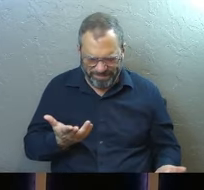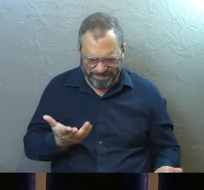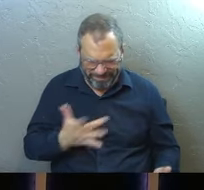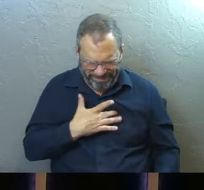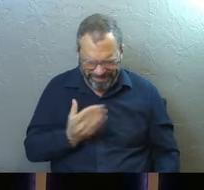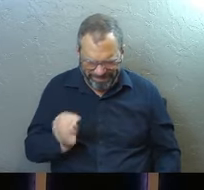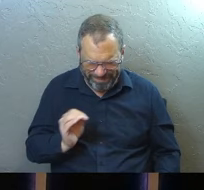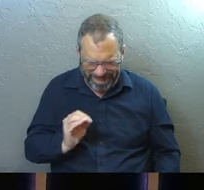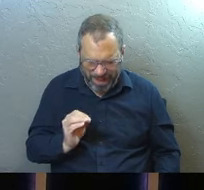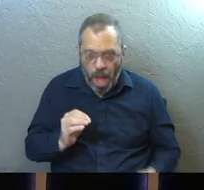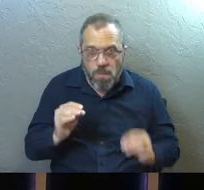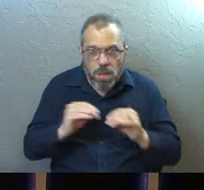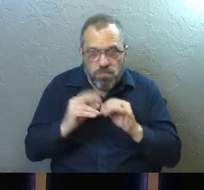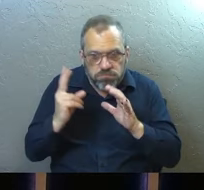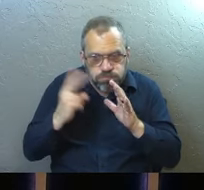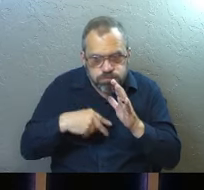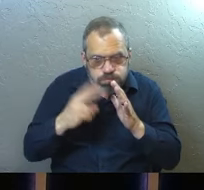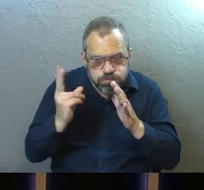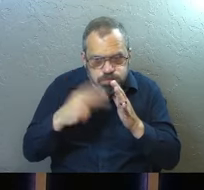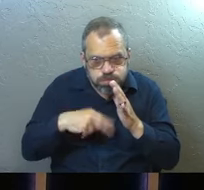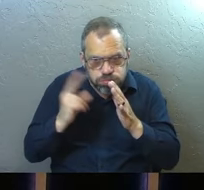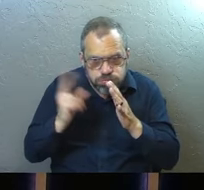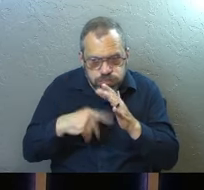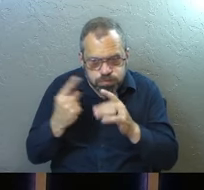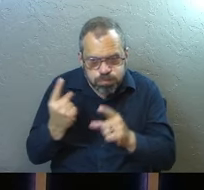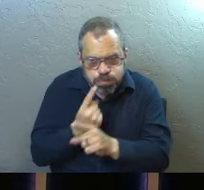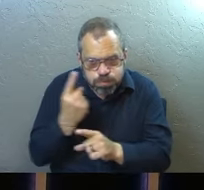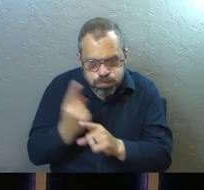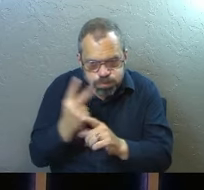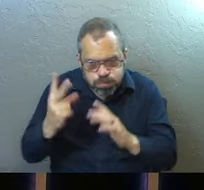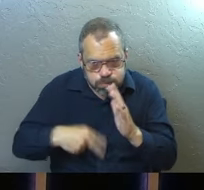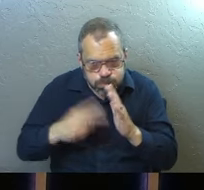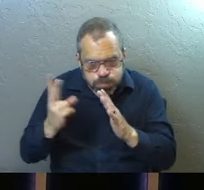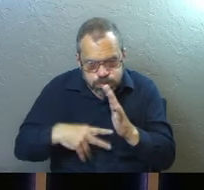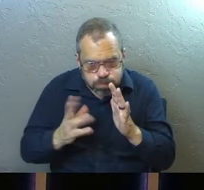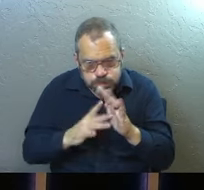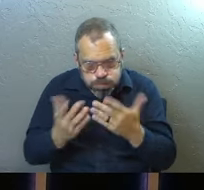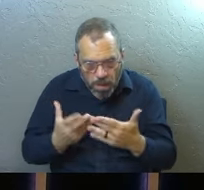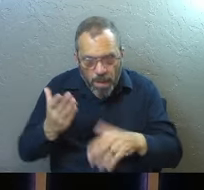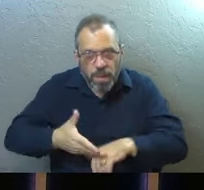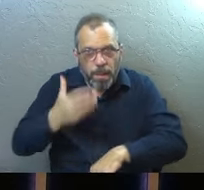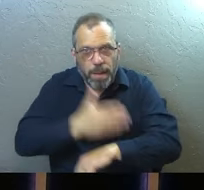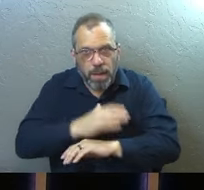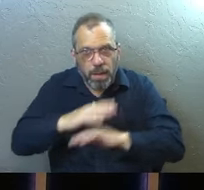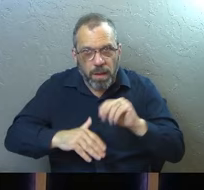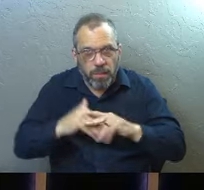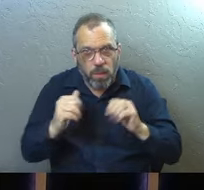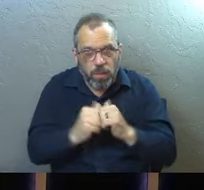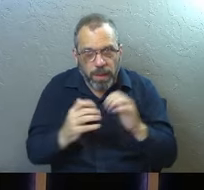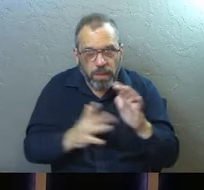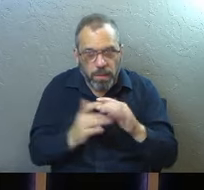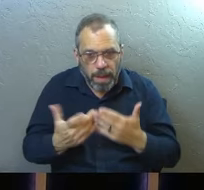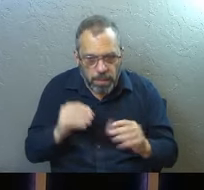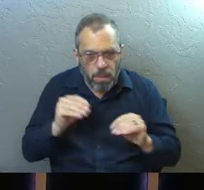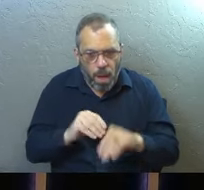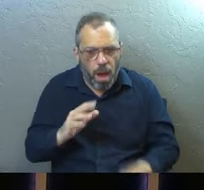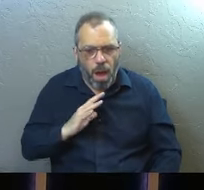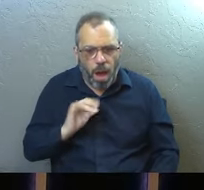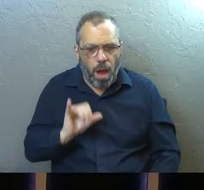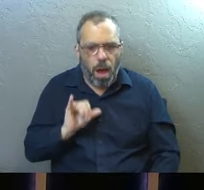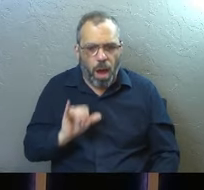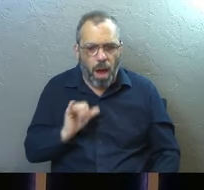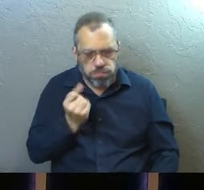necessarily. But the more that you do it, the more consistent you are in building that practice, the better you are, the more comfortable you get, and the more you will start